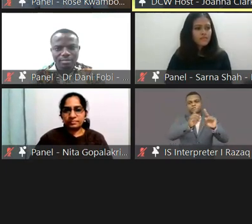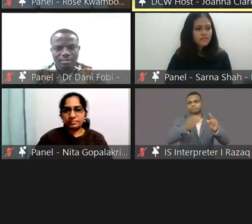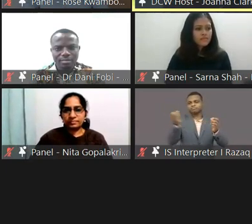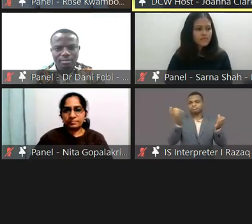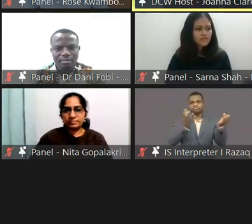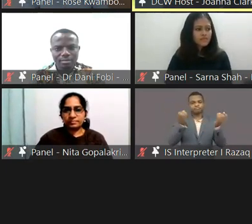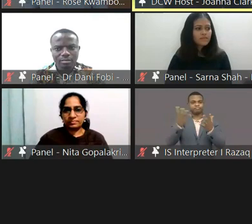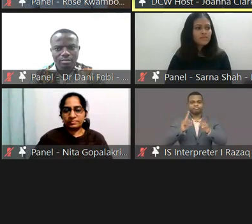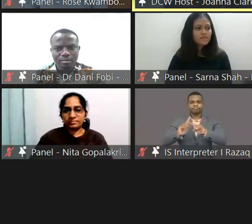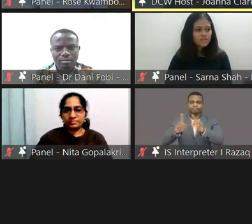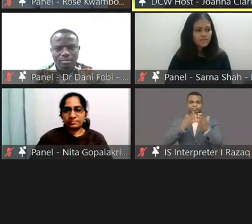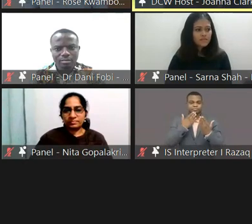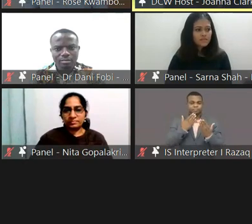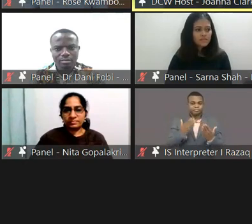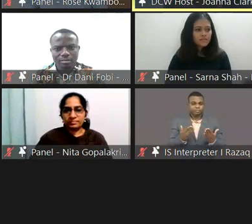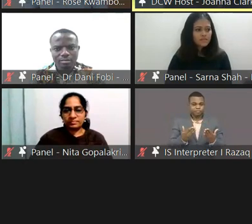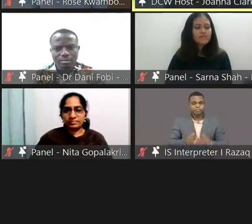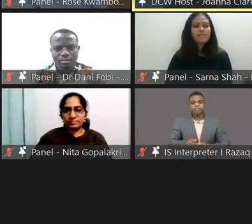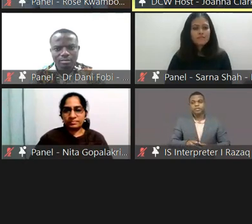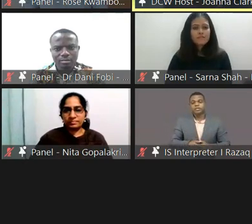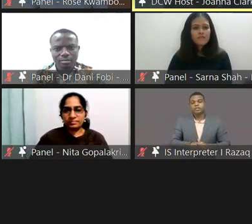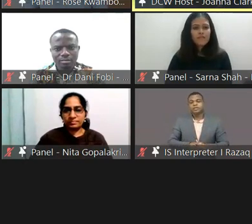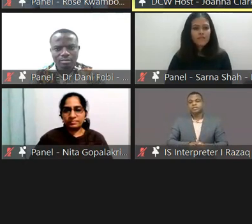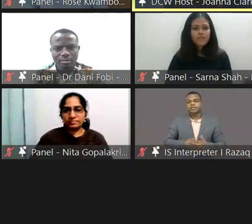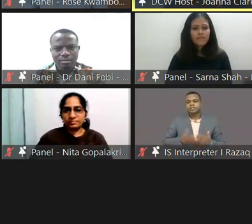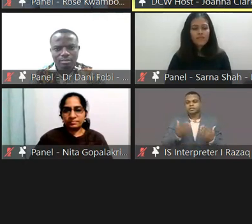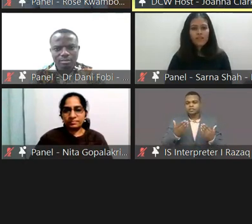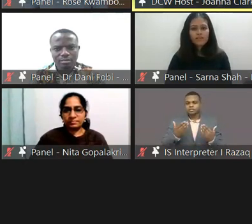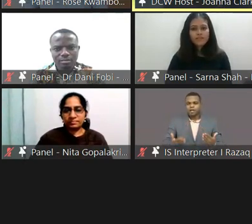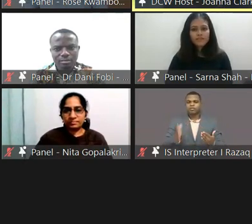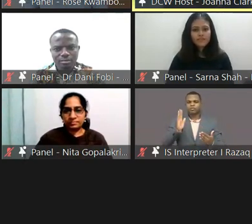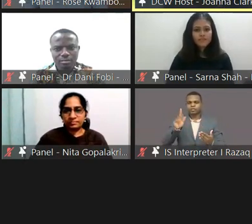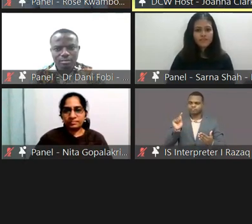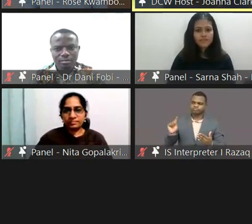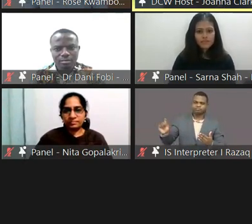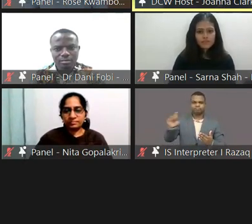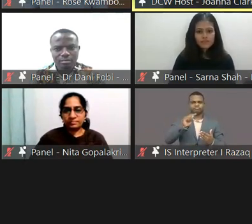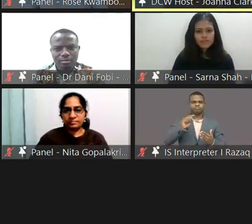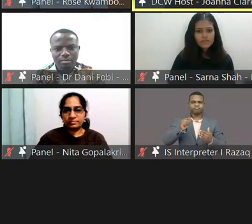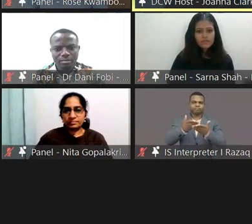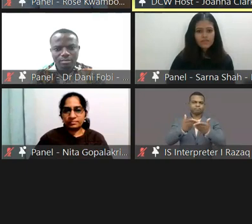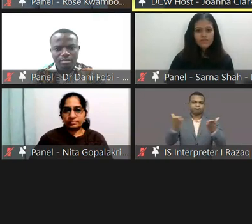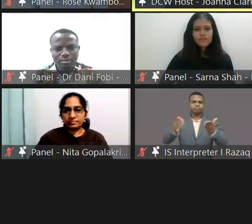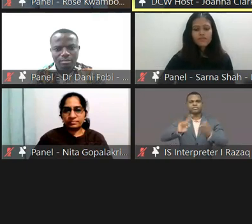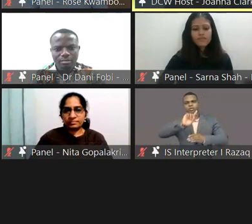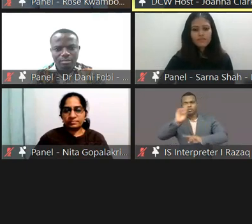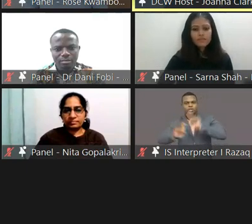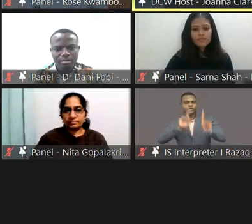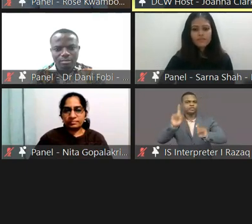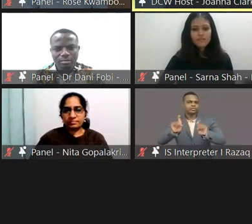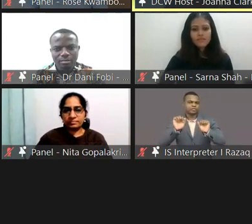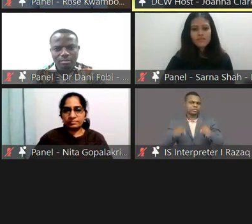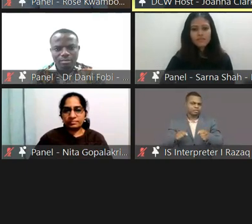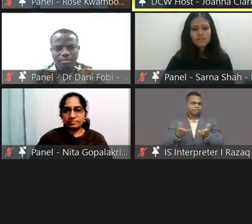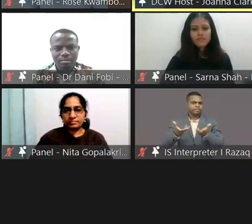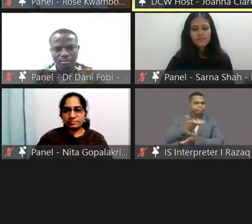questions directly or make comments or have a discussion, and we'll have a short session in smaller groups in